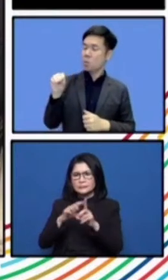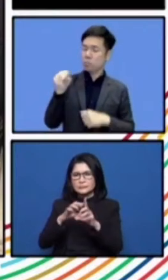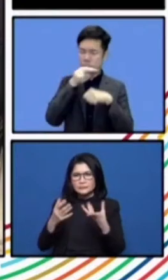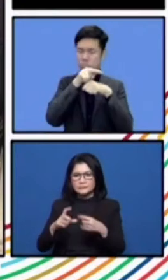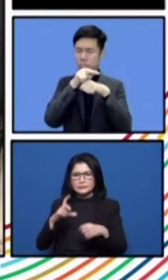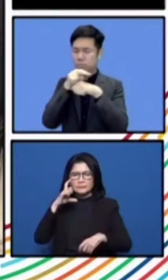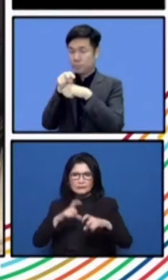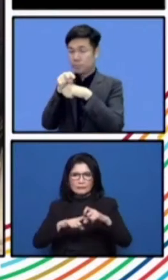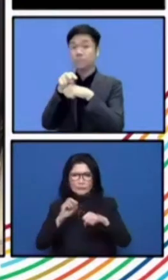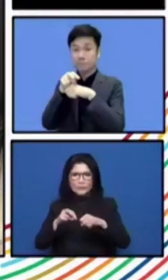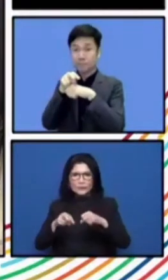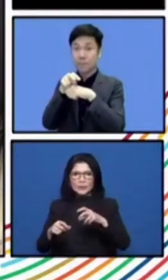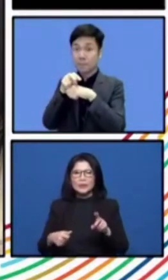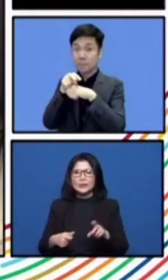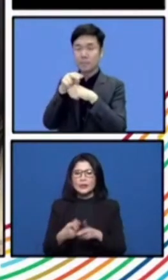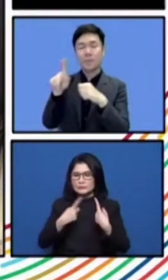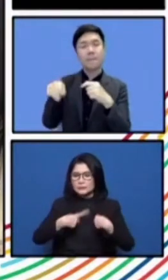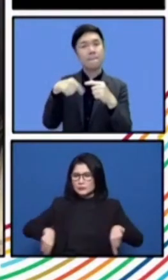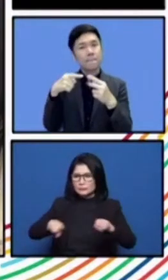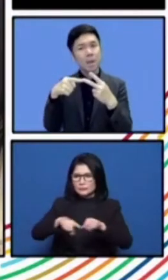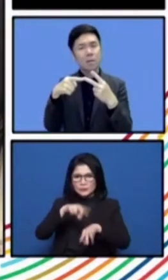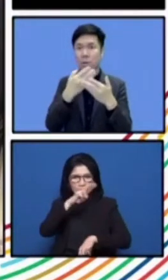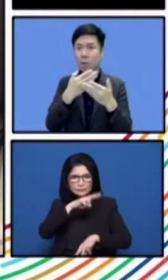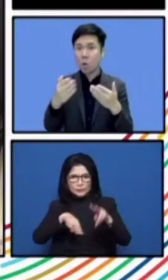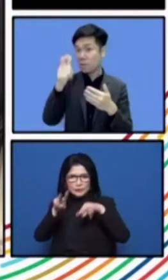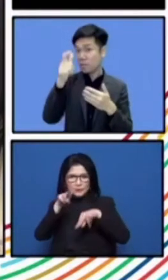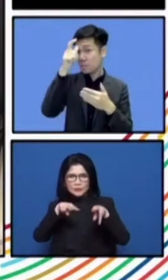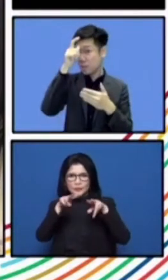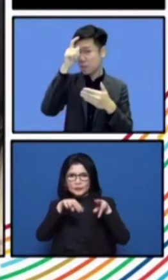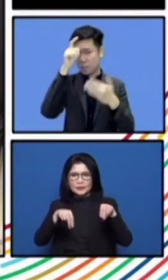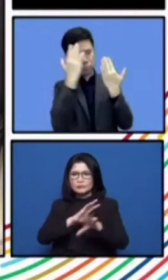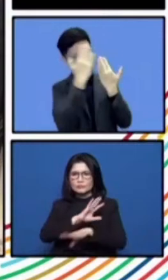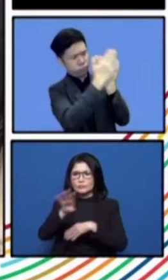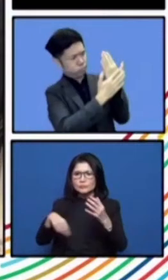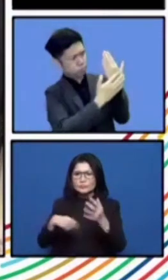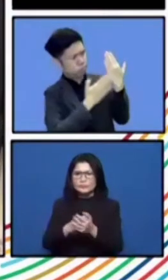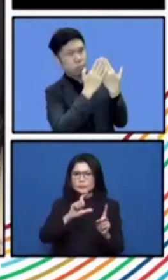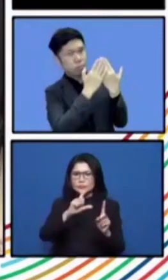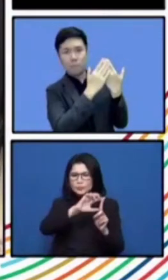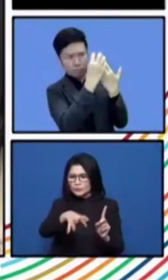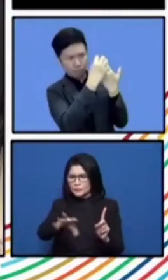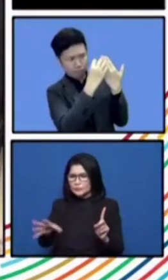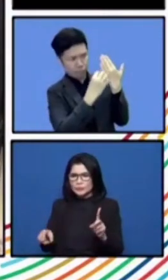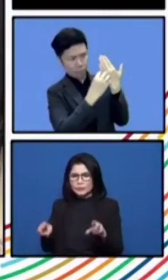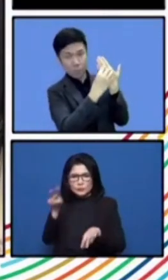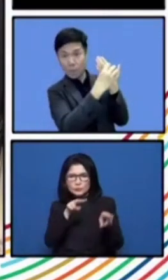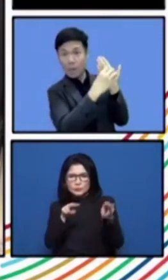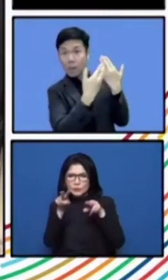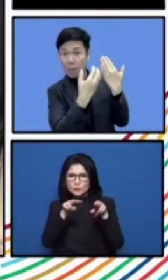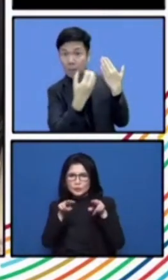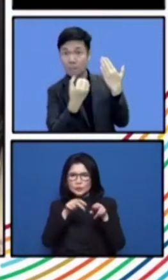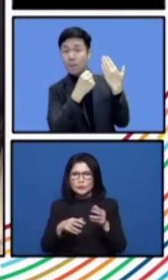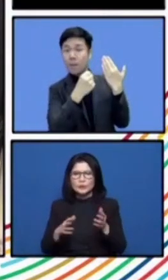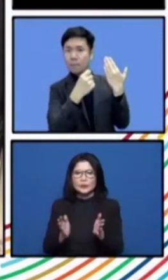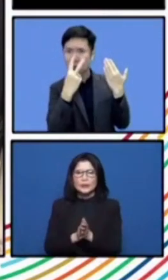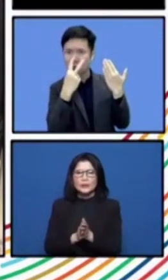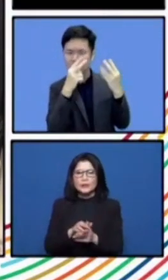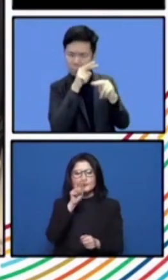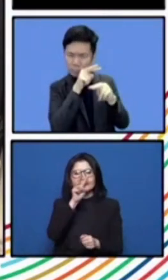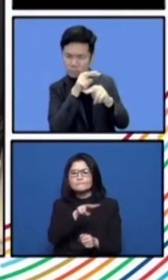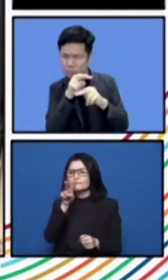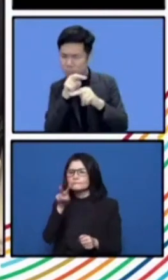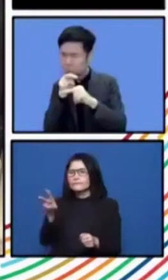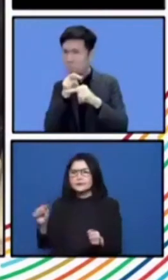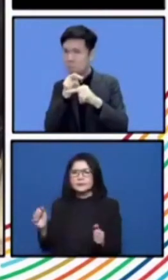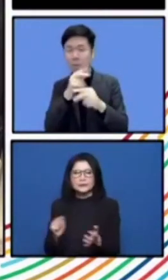were established in all provinces to Monitor and inspect accessible practices in order to increase the participation of